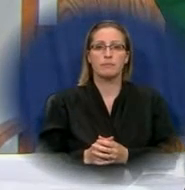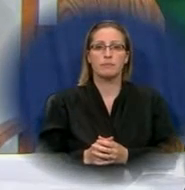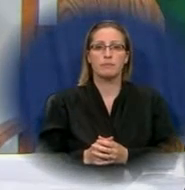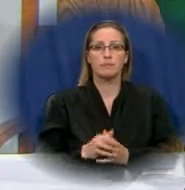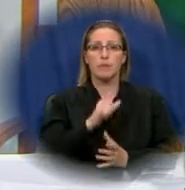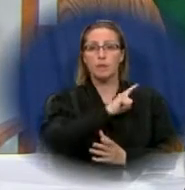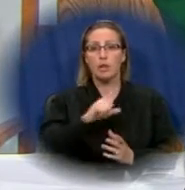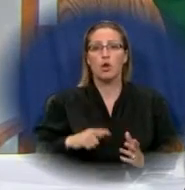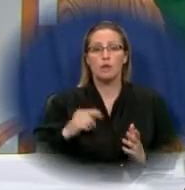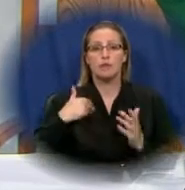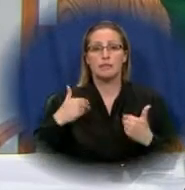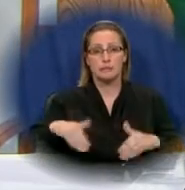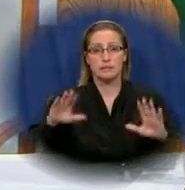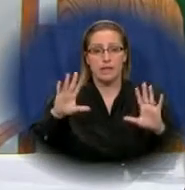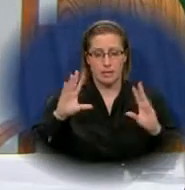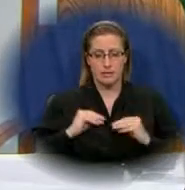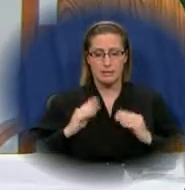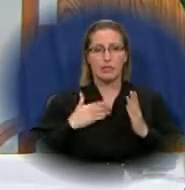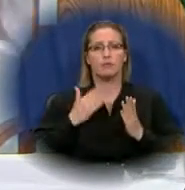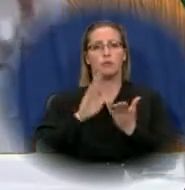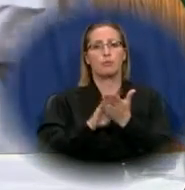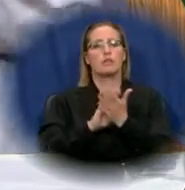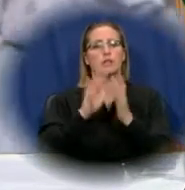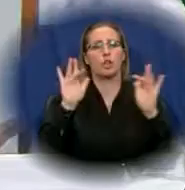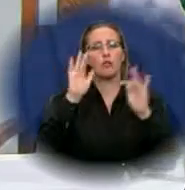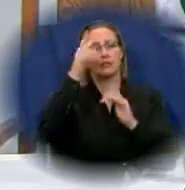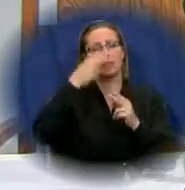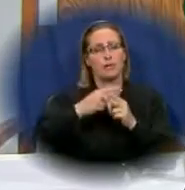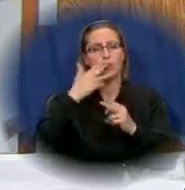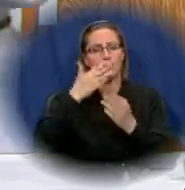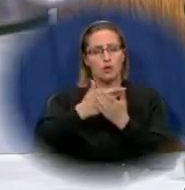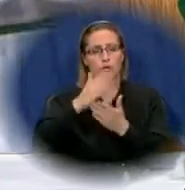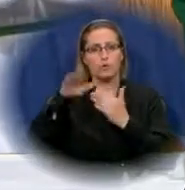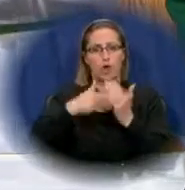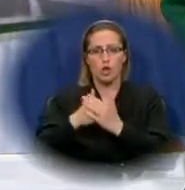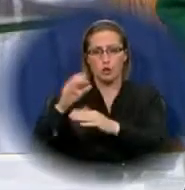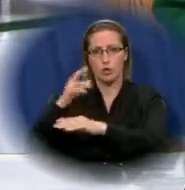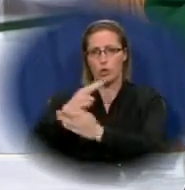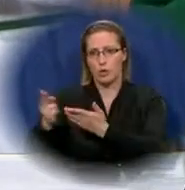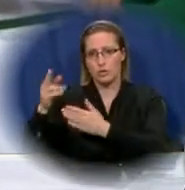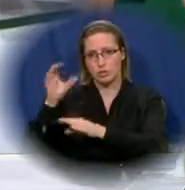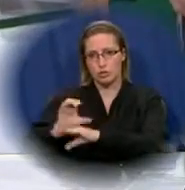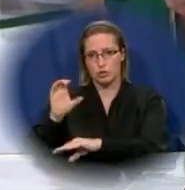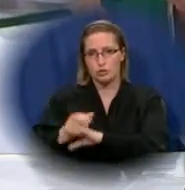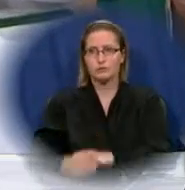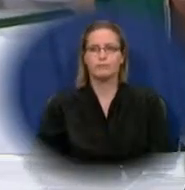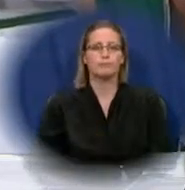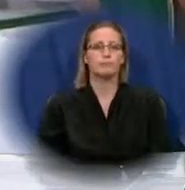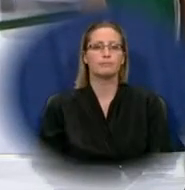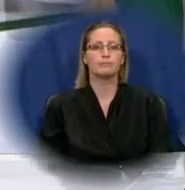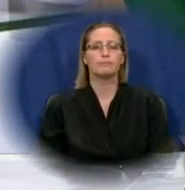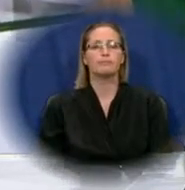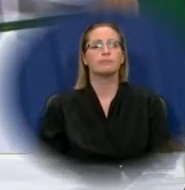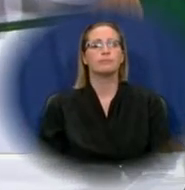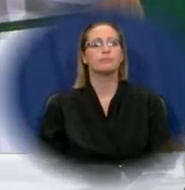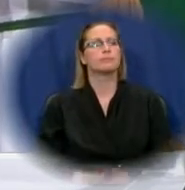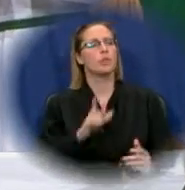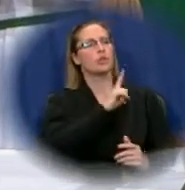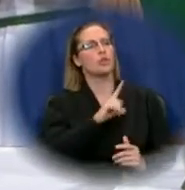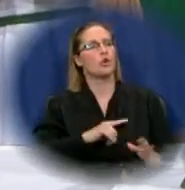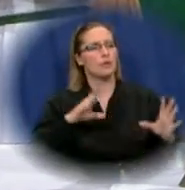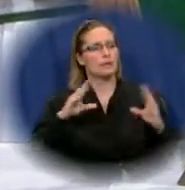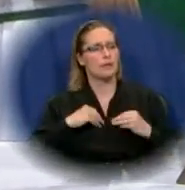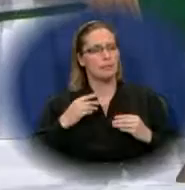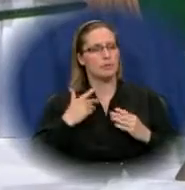Sacrifice at your hands for the praise and glory of his name, for our good and the good of all this holy church. Receive, O Lord, the sacrifice